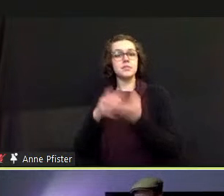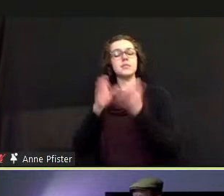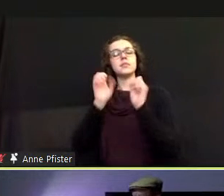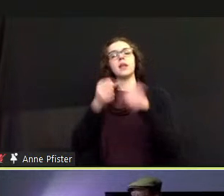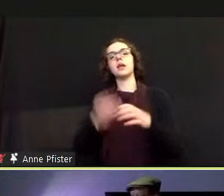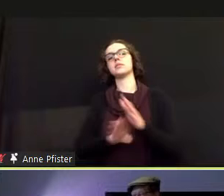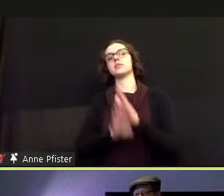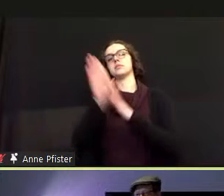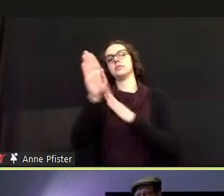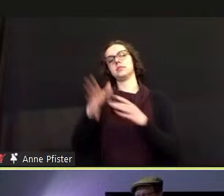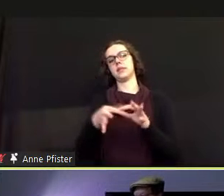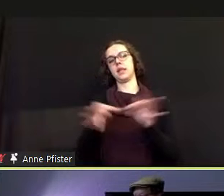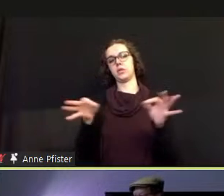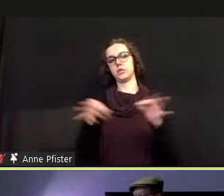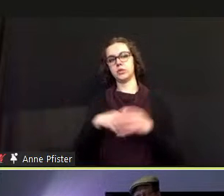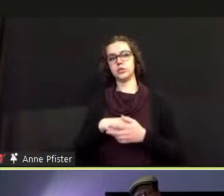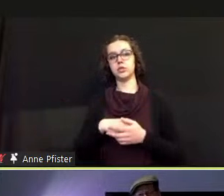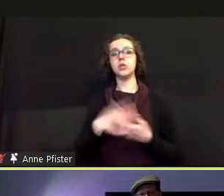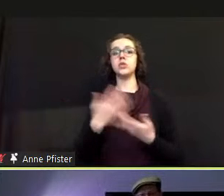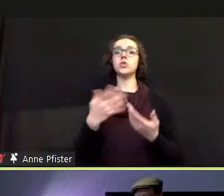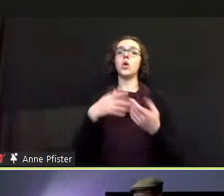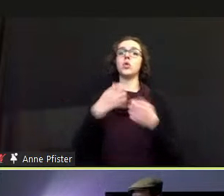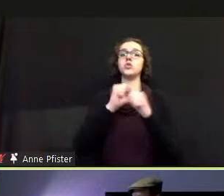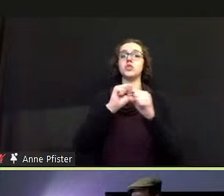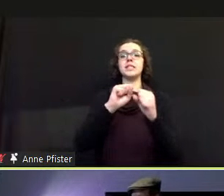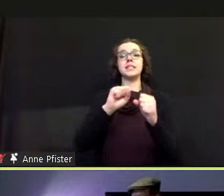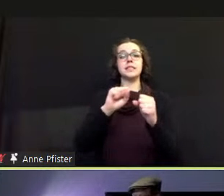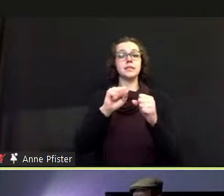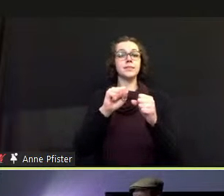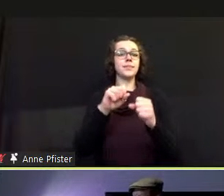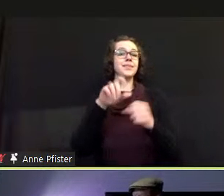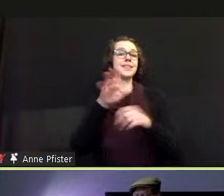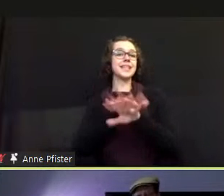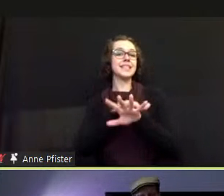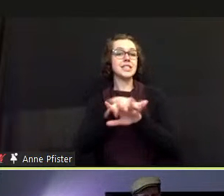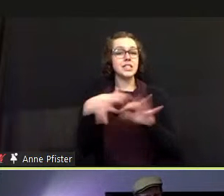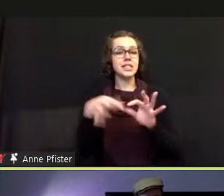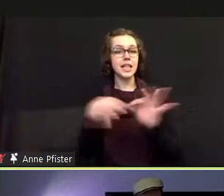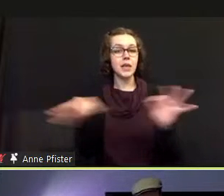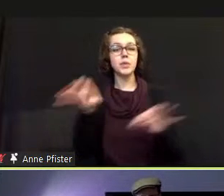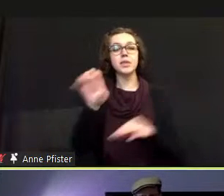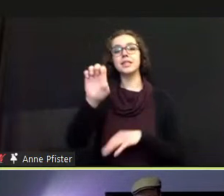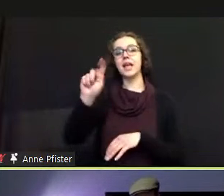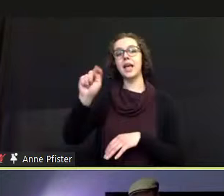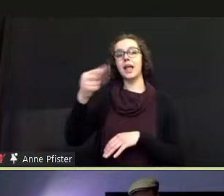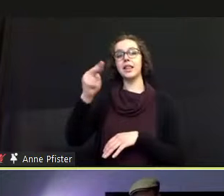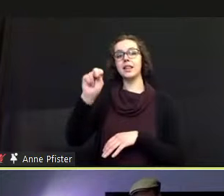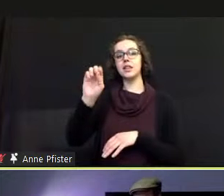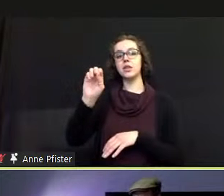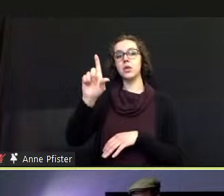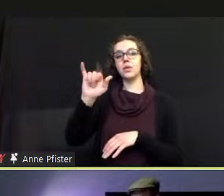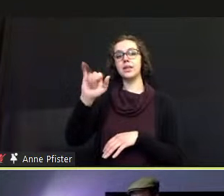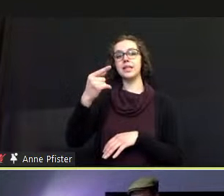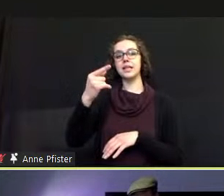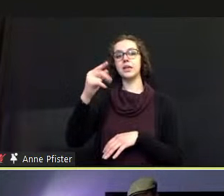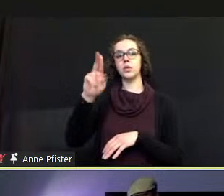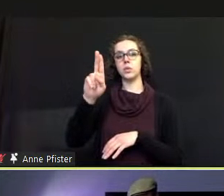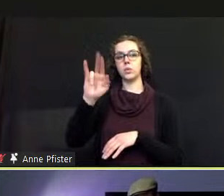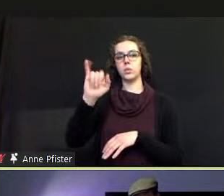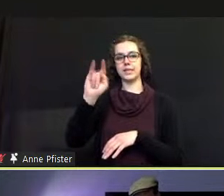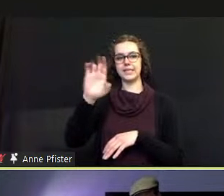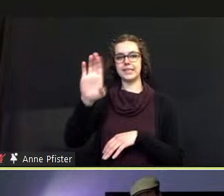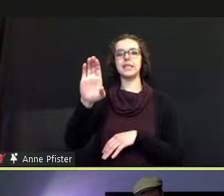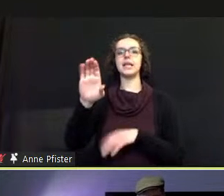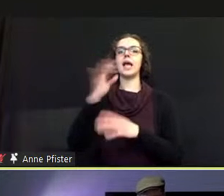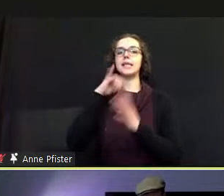issues of indigenous language ideologies, ethno-linguistic identity issues, disabilities, and